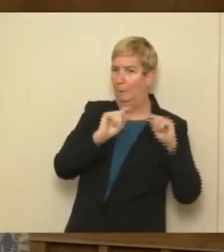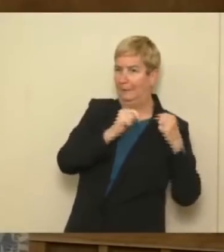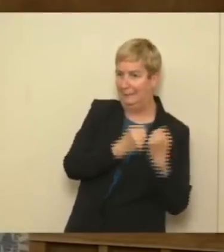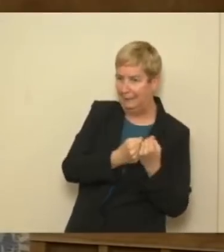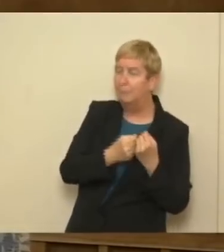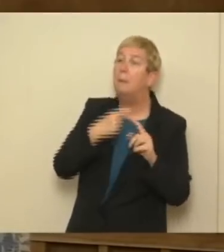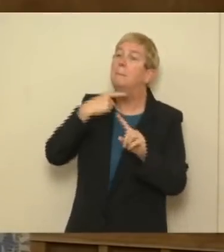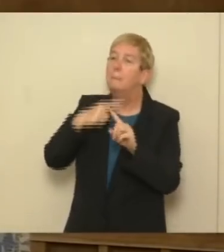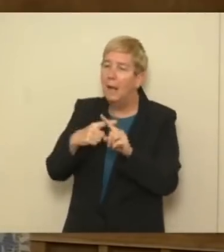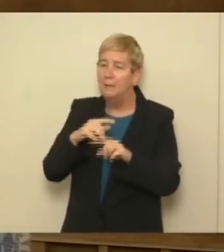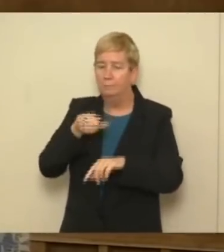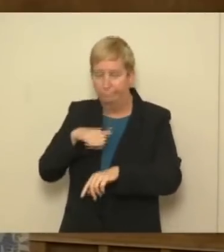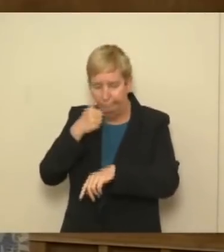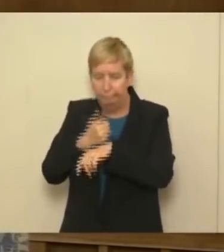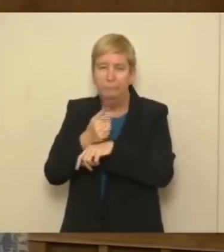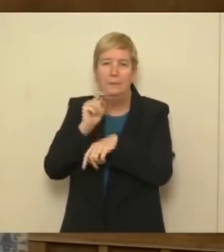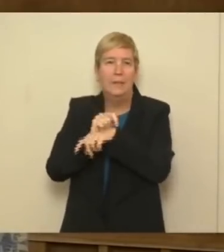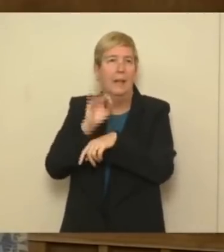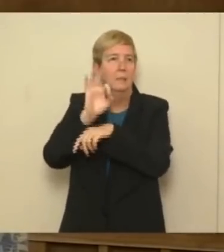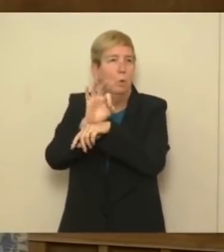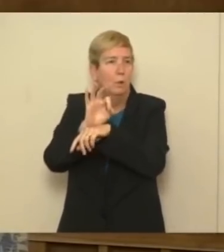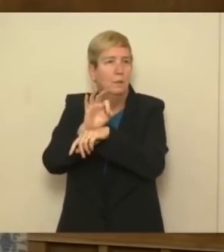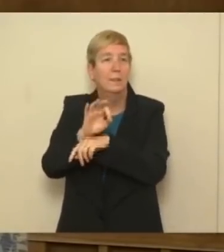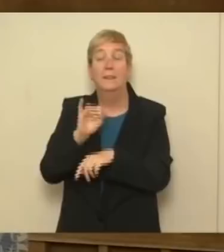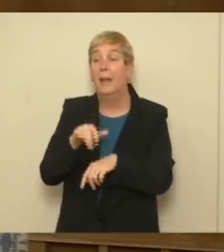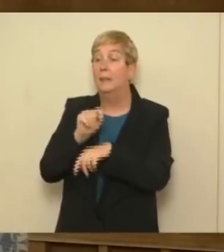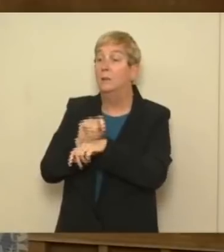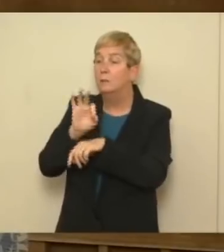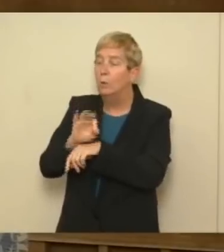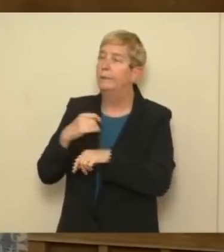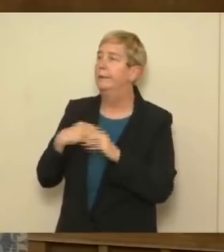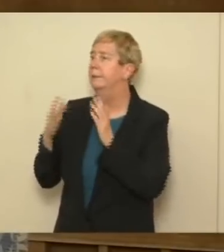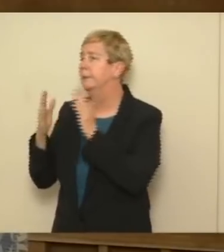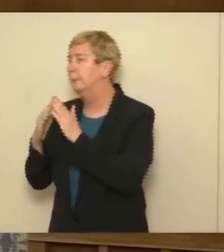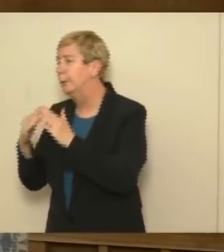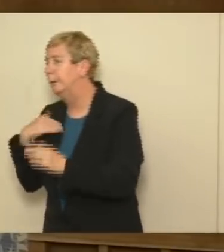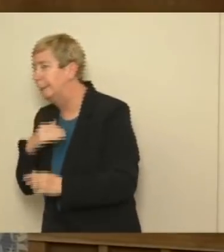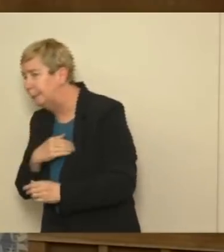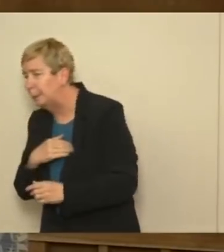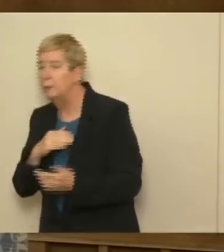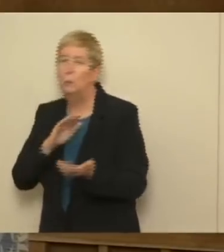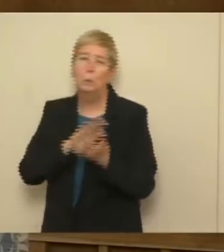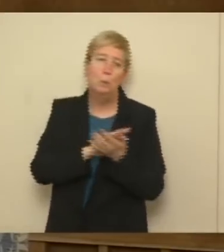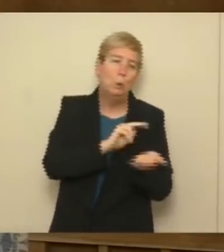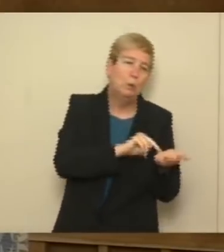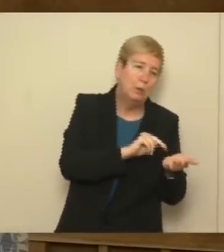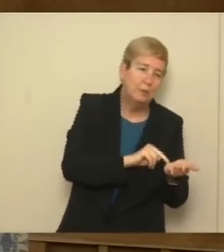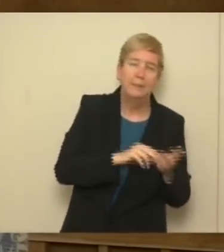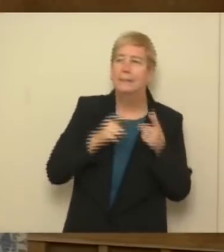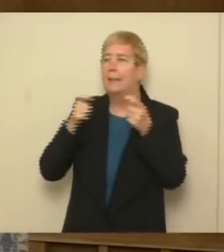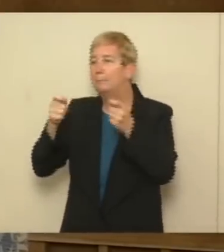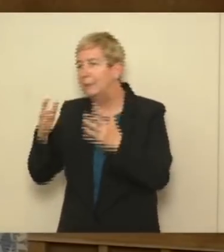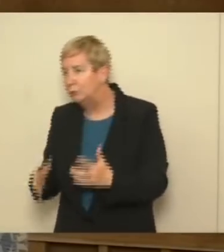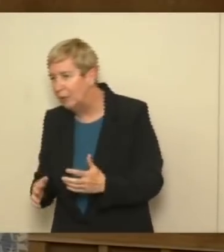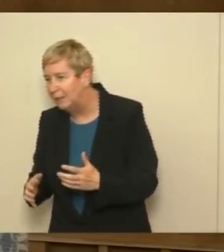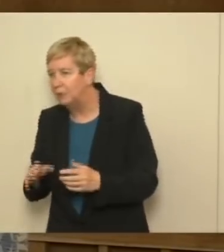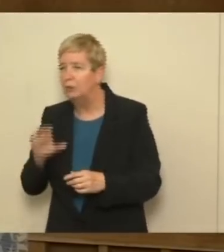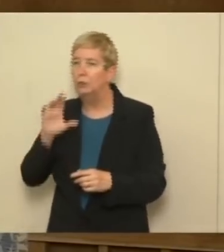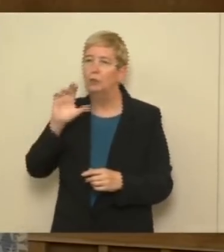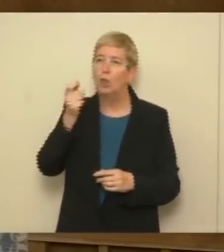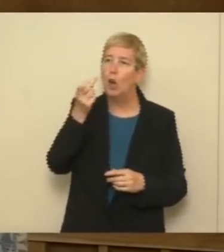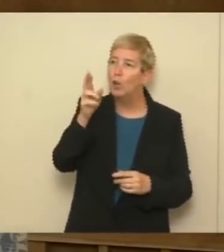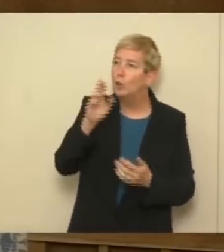task force that was put together, made up of community members, school nurses, administrators, charter leaders,